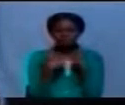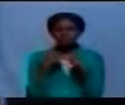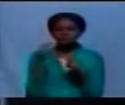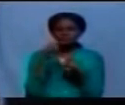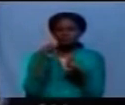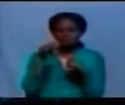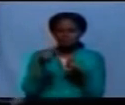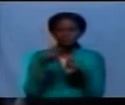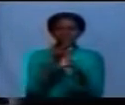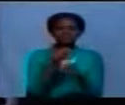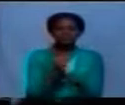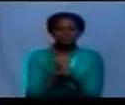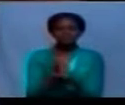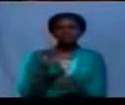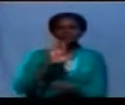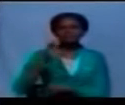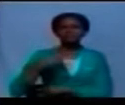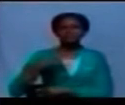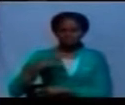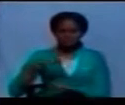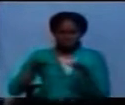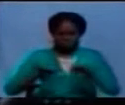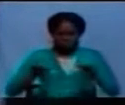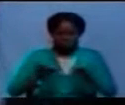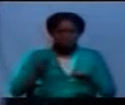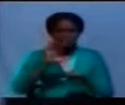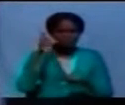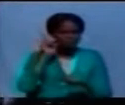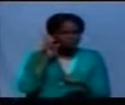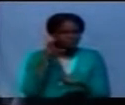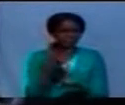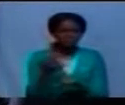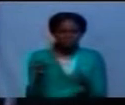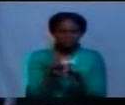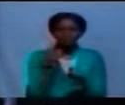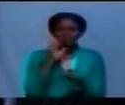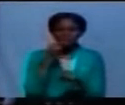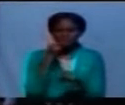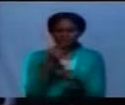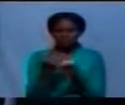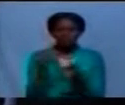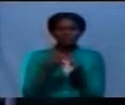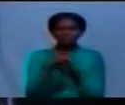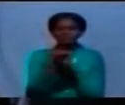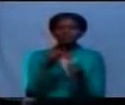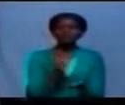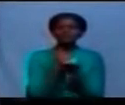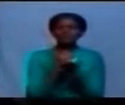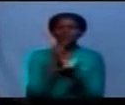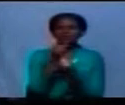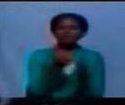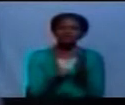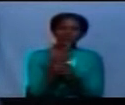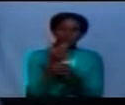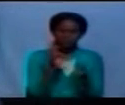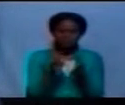always receive your application. They will analyze your historical aspect of things, and they will extend something to you to help you grow. So if you grow, you